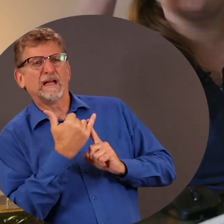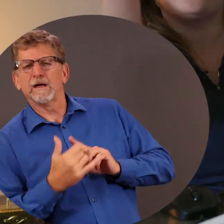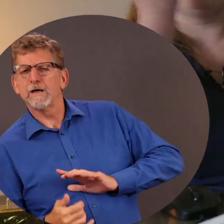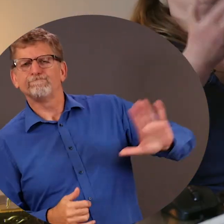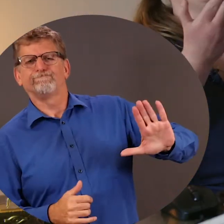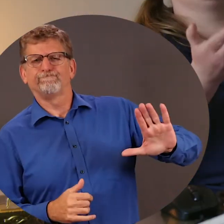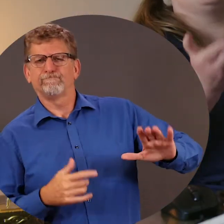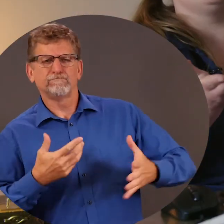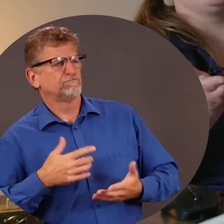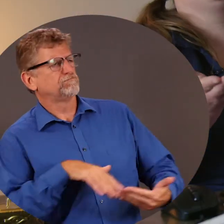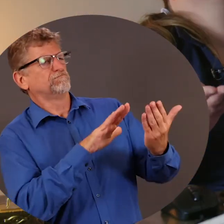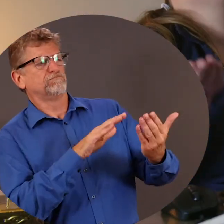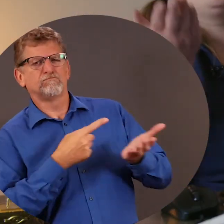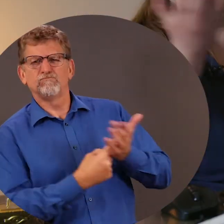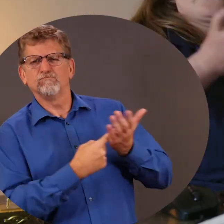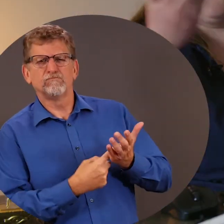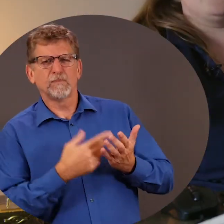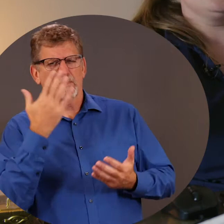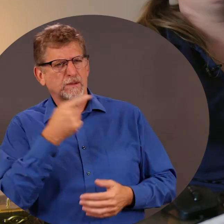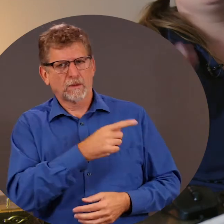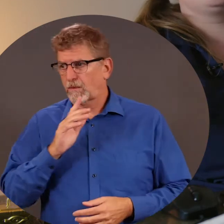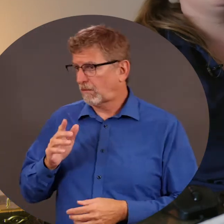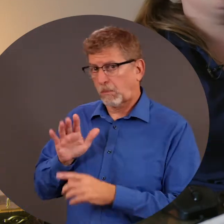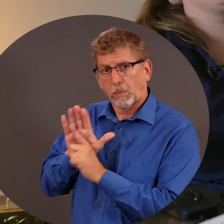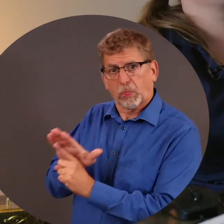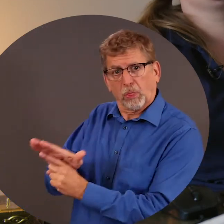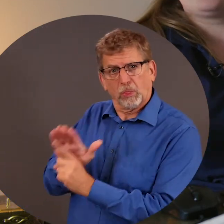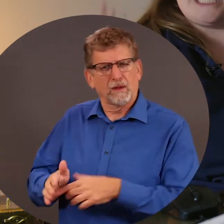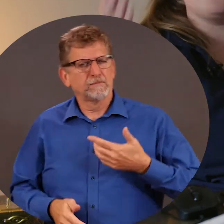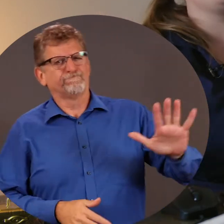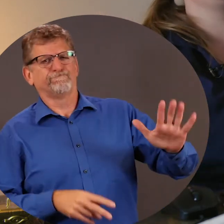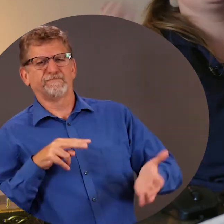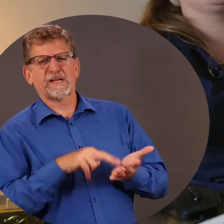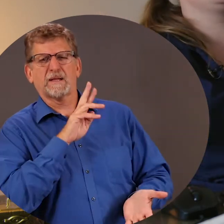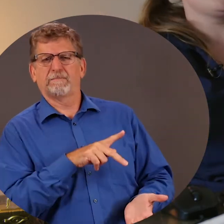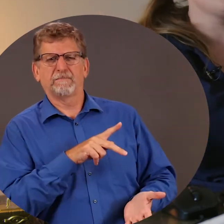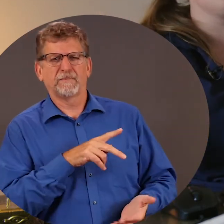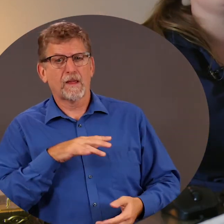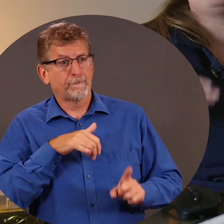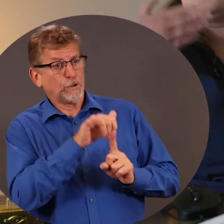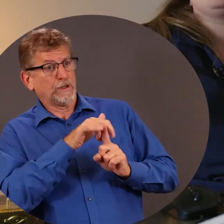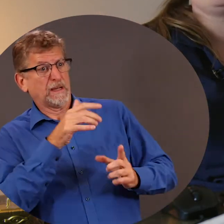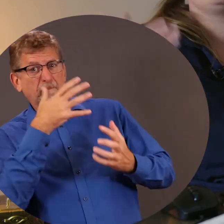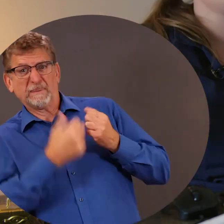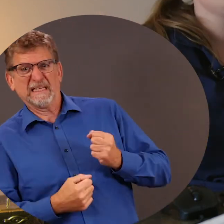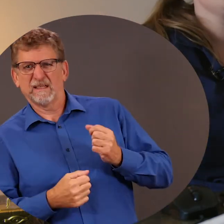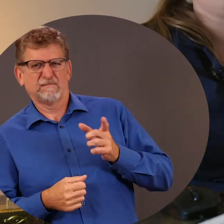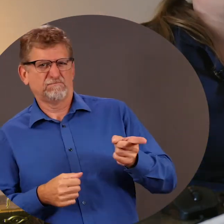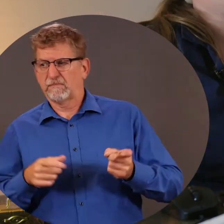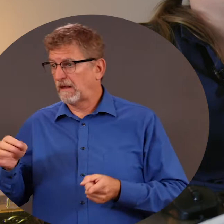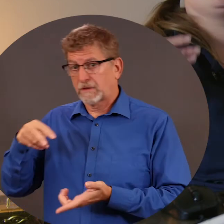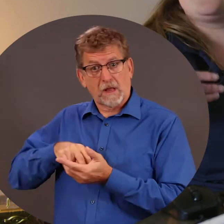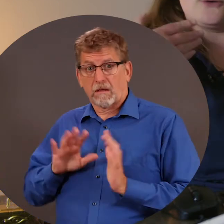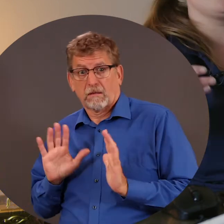up in front of the bully and confront them right then and there, because they would keep on pushing you down and bullying and being mean to